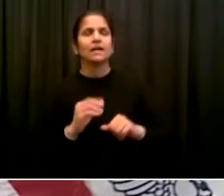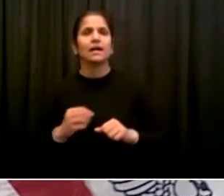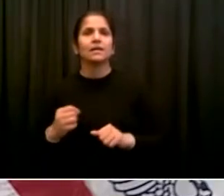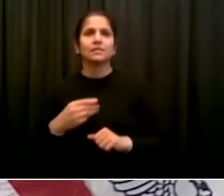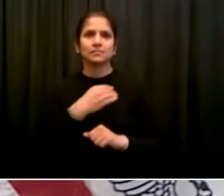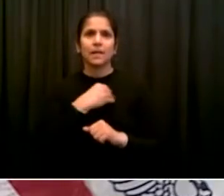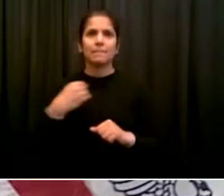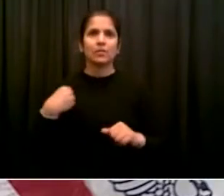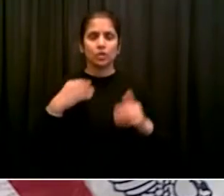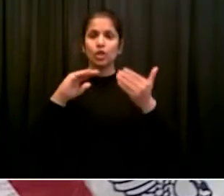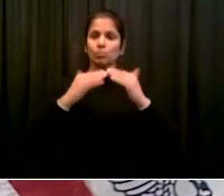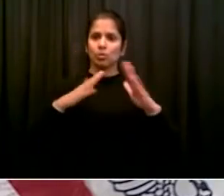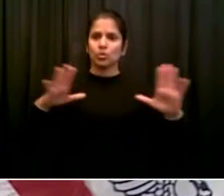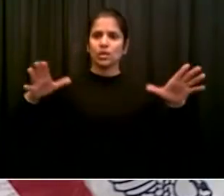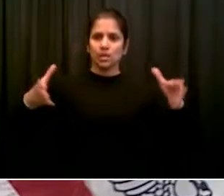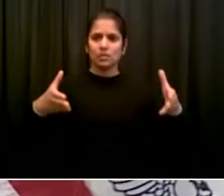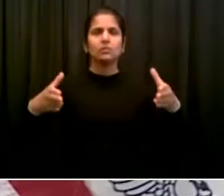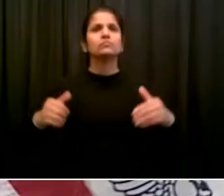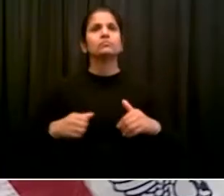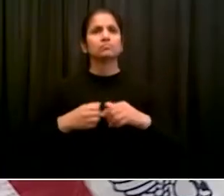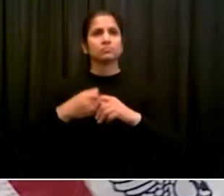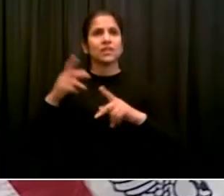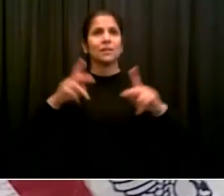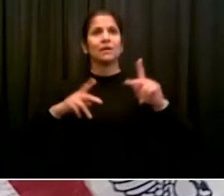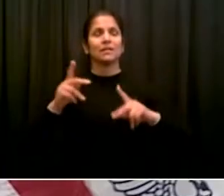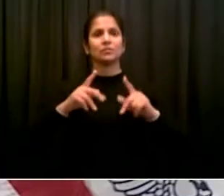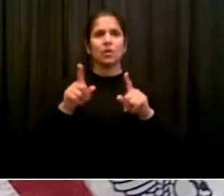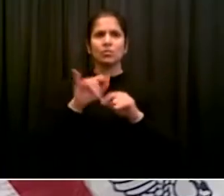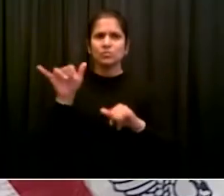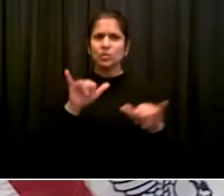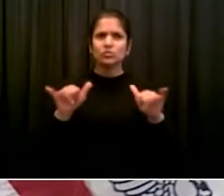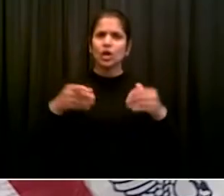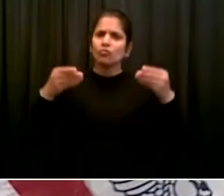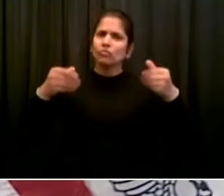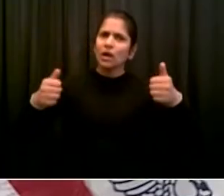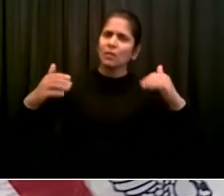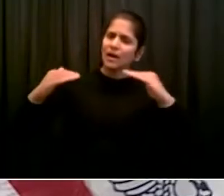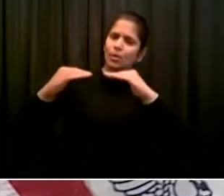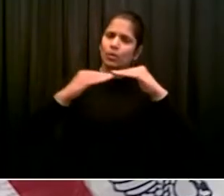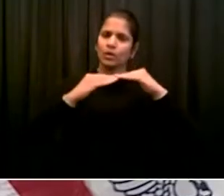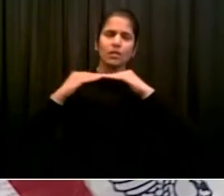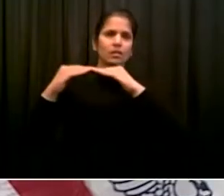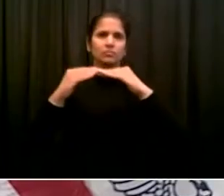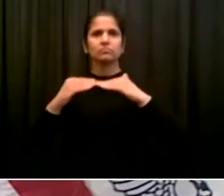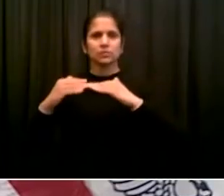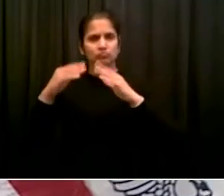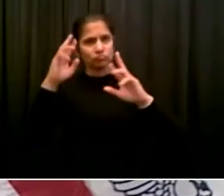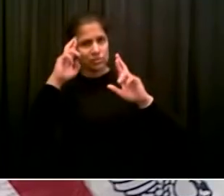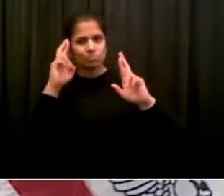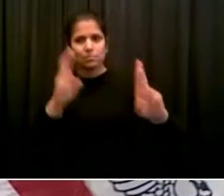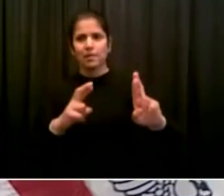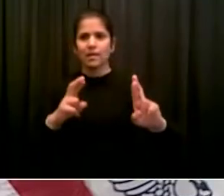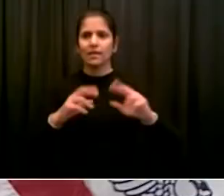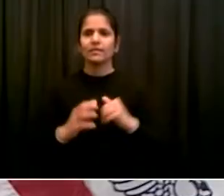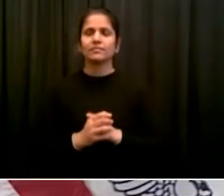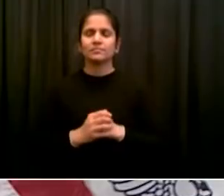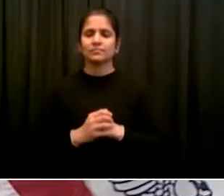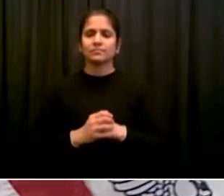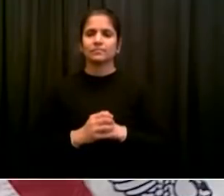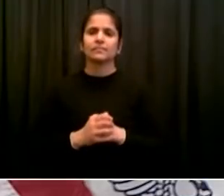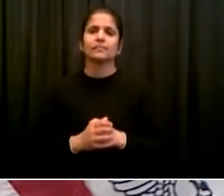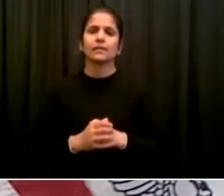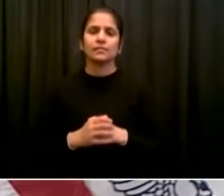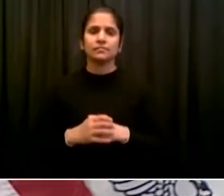is folks also want to be treated equally. They want to be treated with respect. And they want to know that if someone in government does something